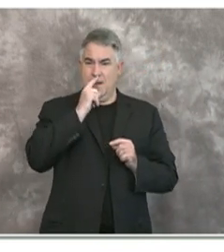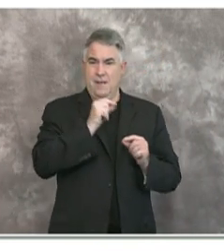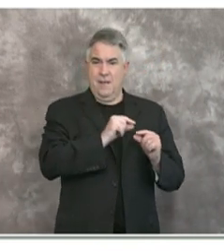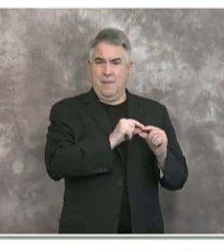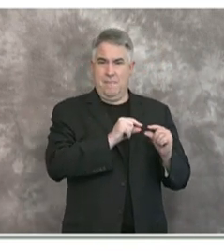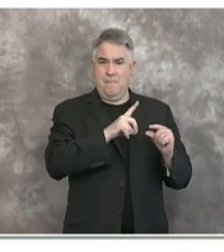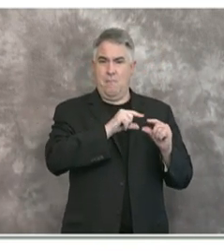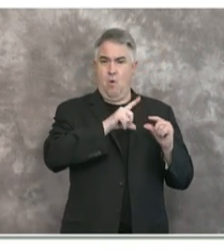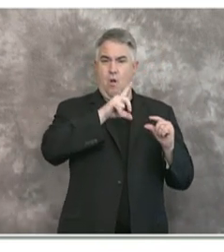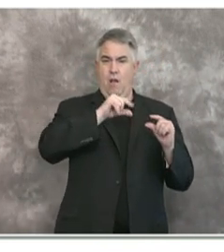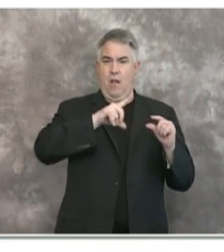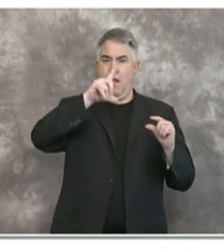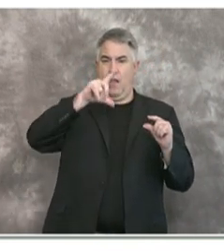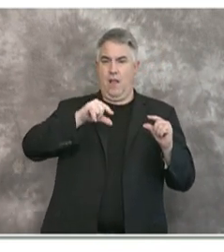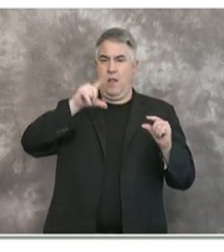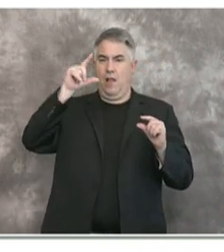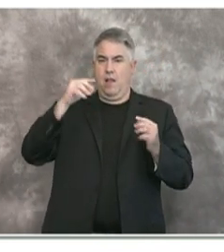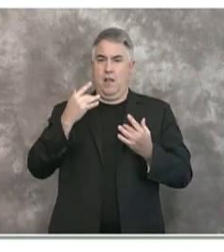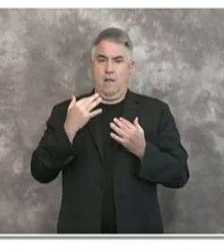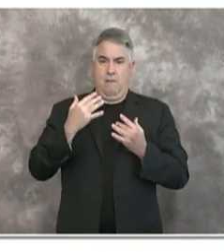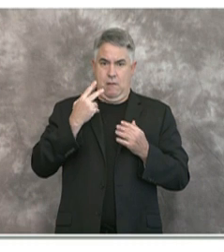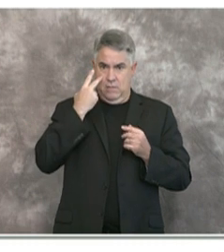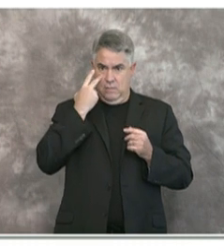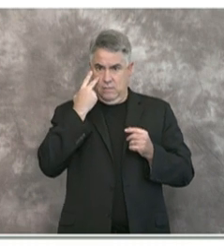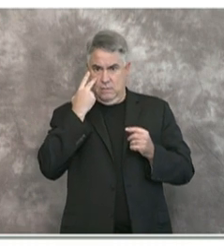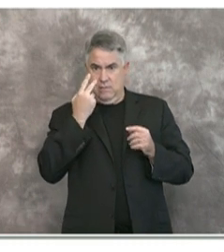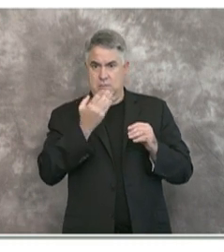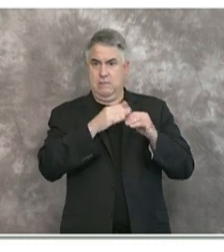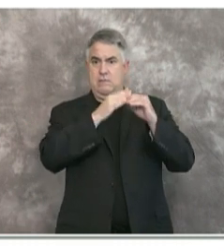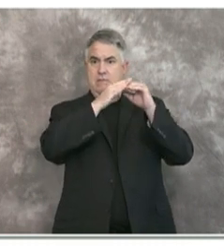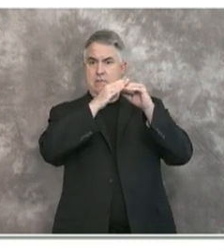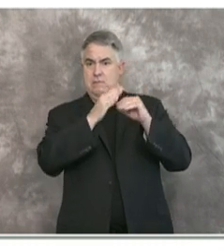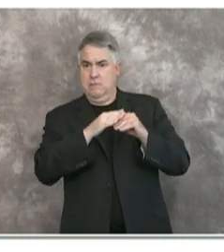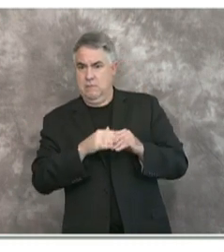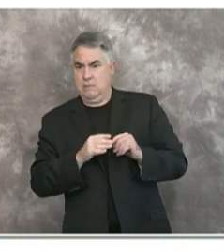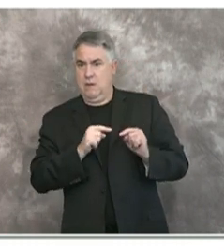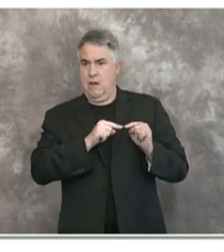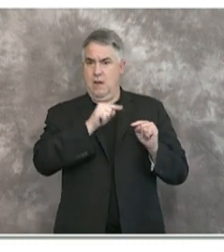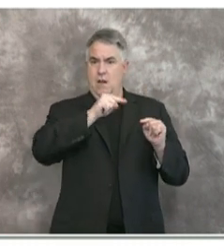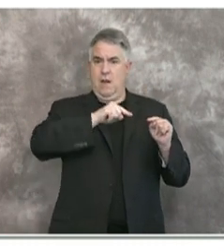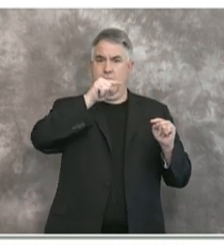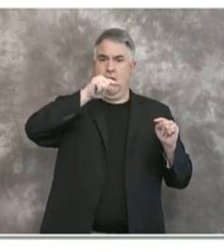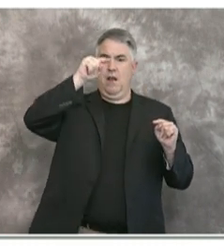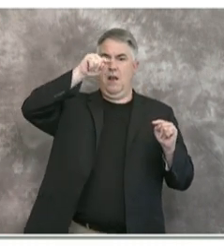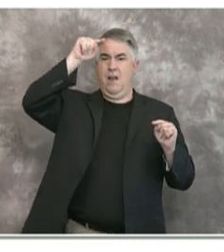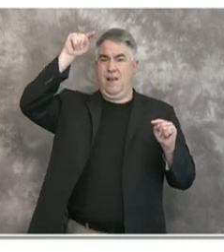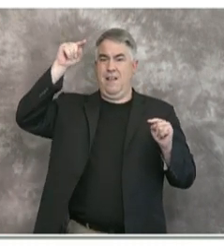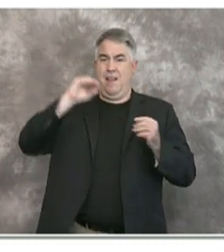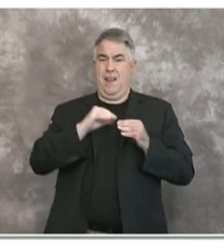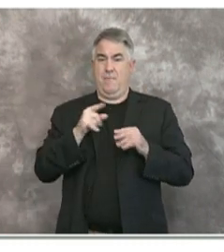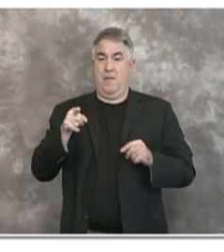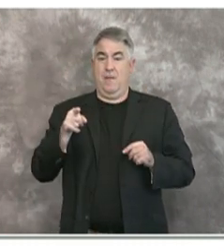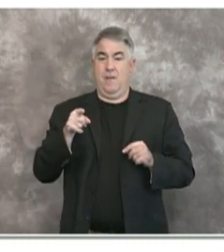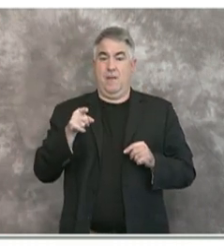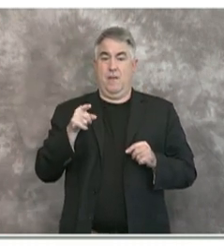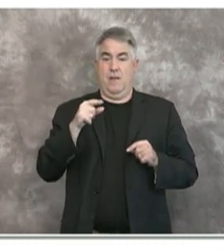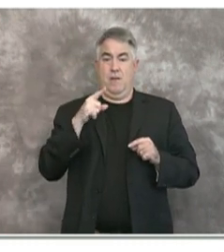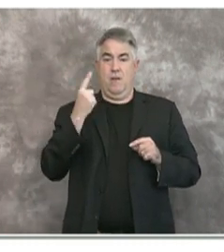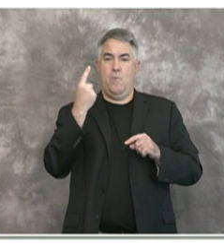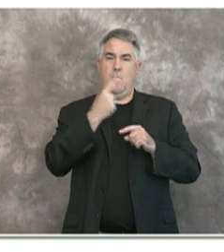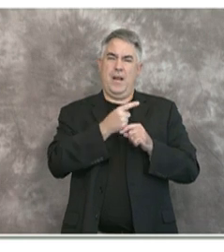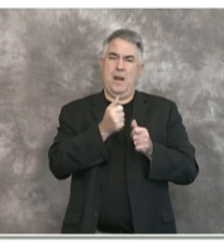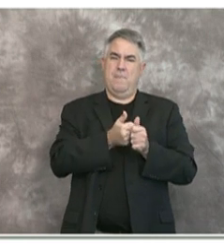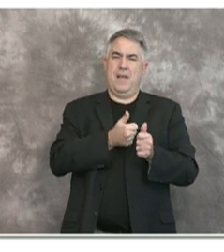more cases in that area. This slides over by 1 day every day. And the second